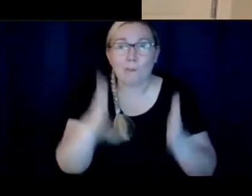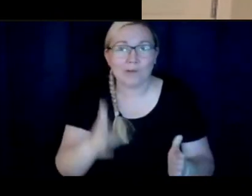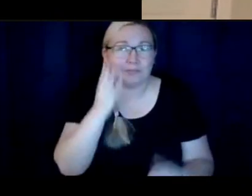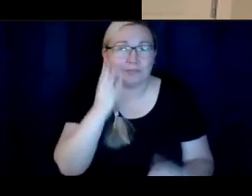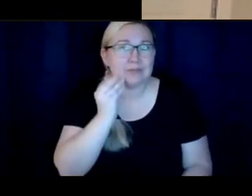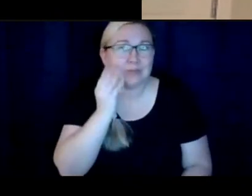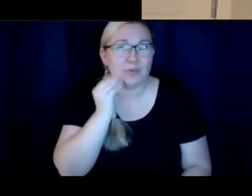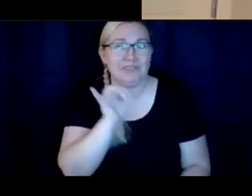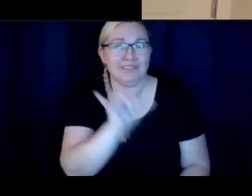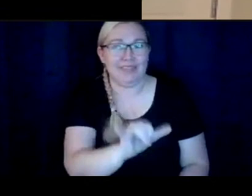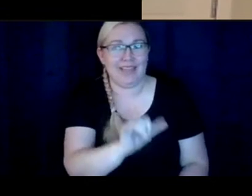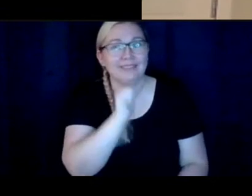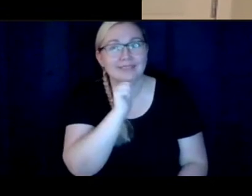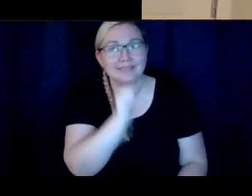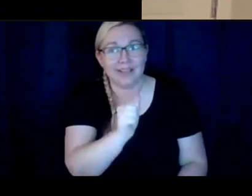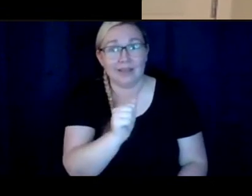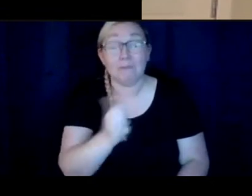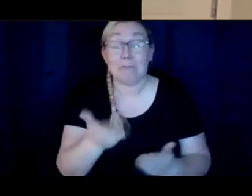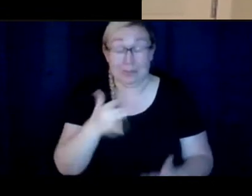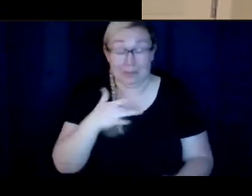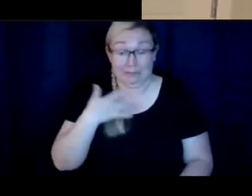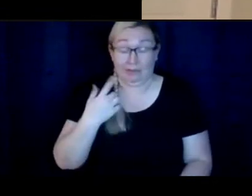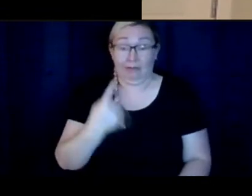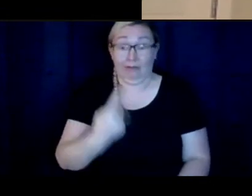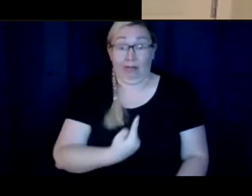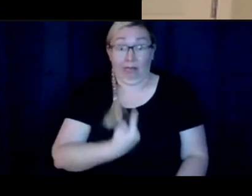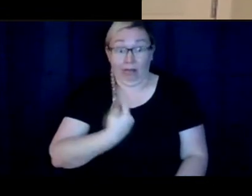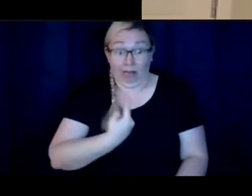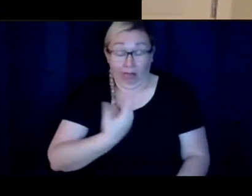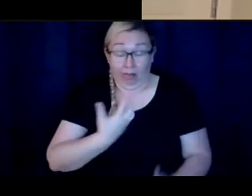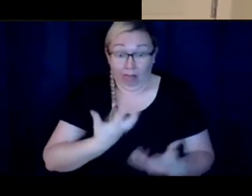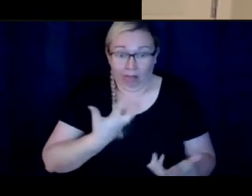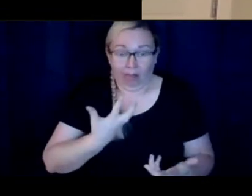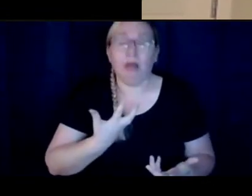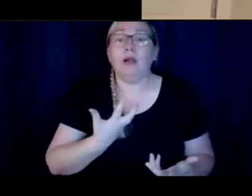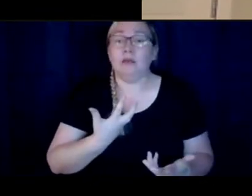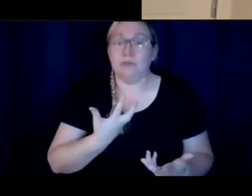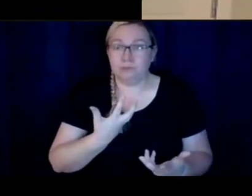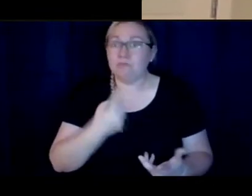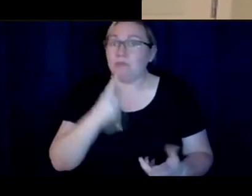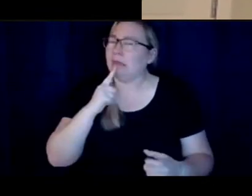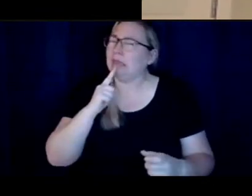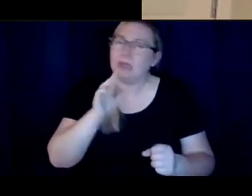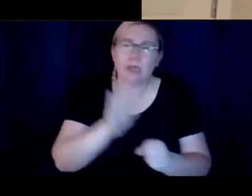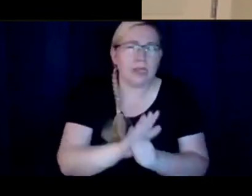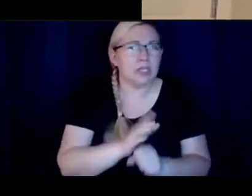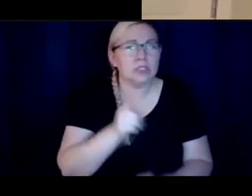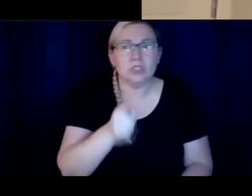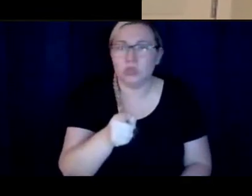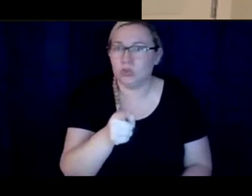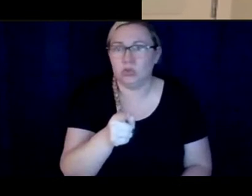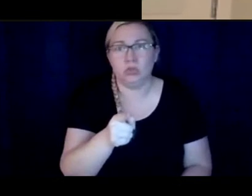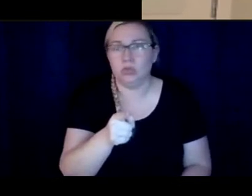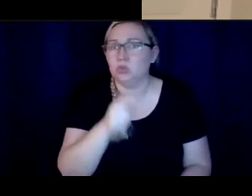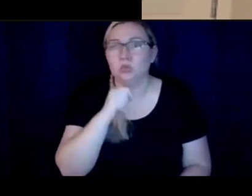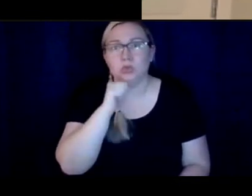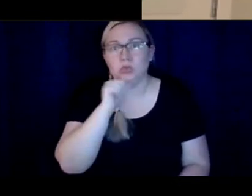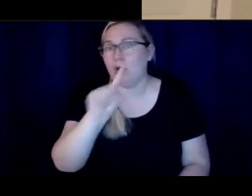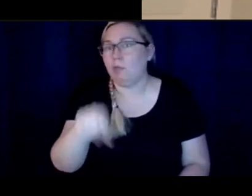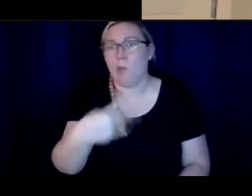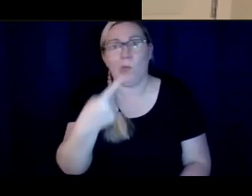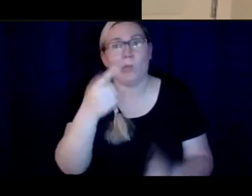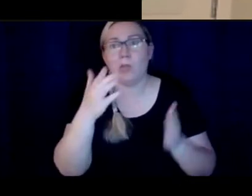this. Even though you feel like it, I can guarantee you, you're not the